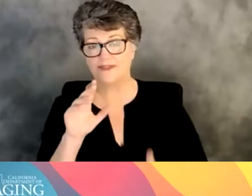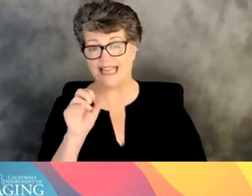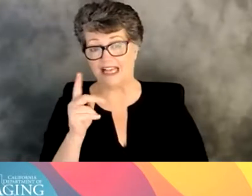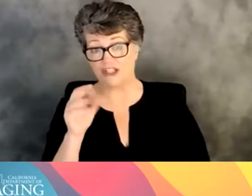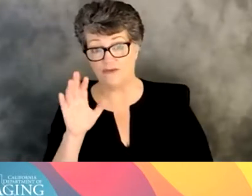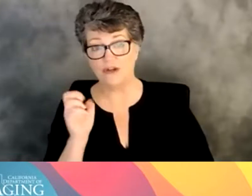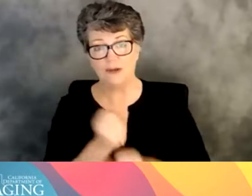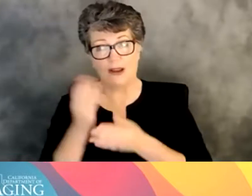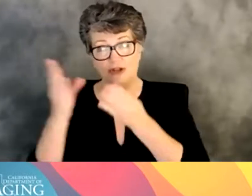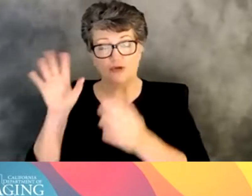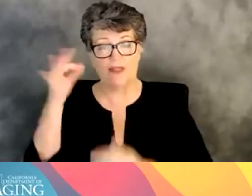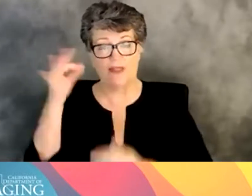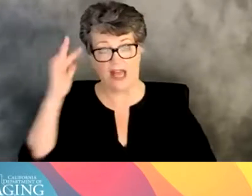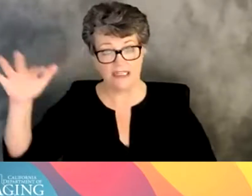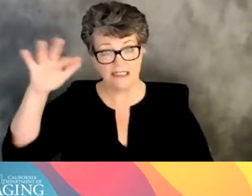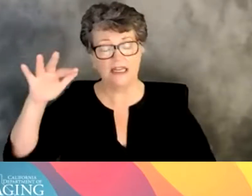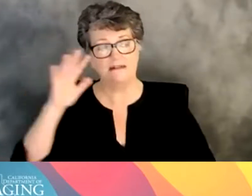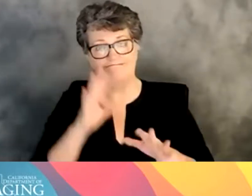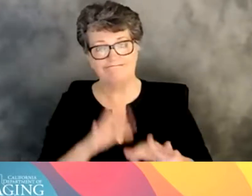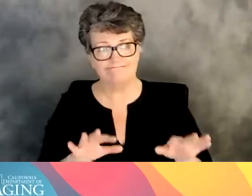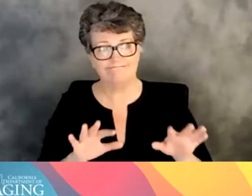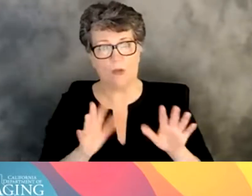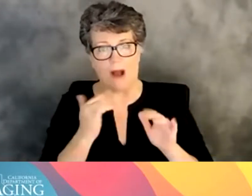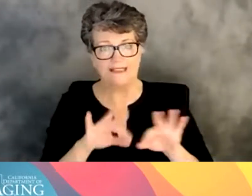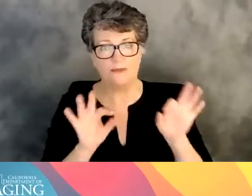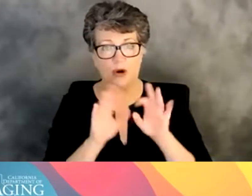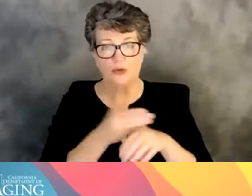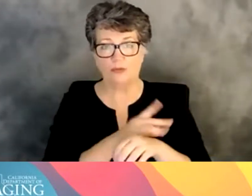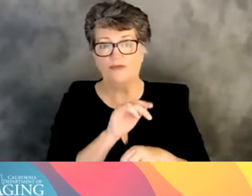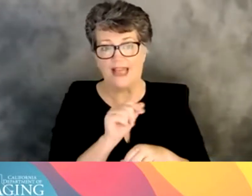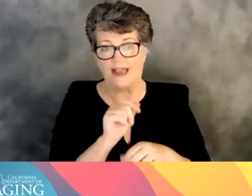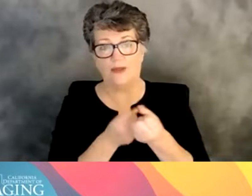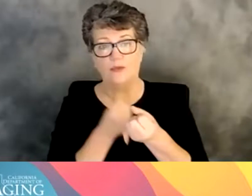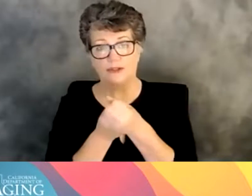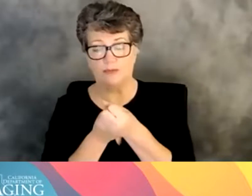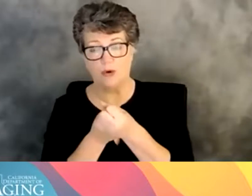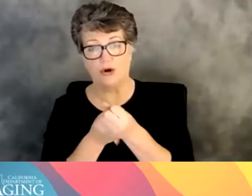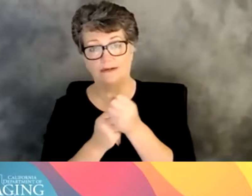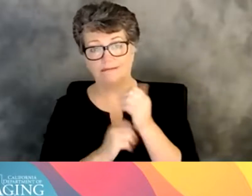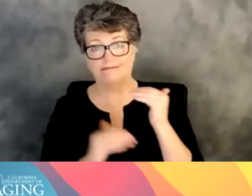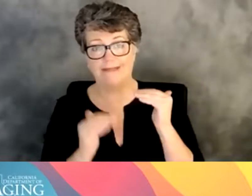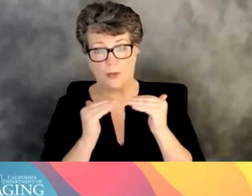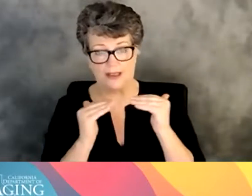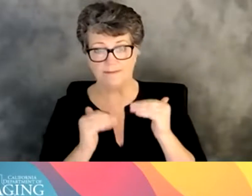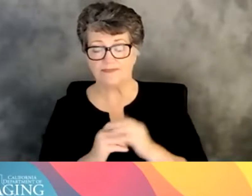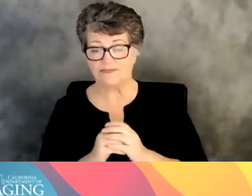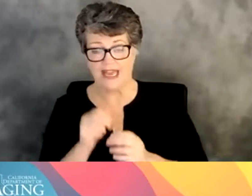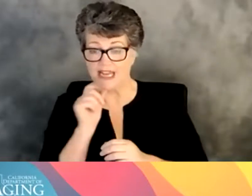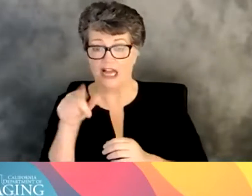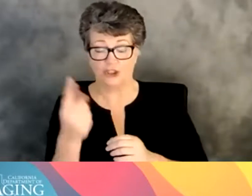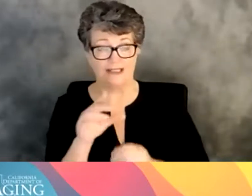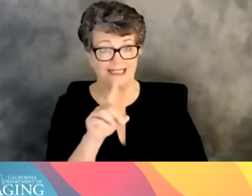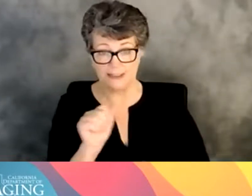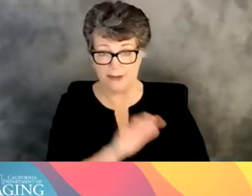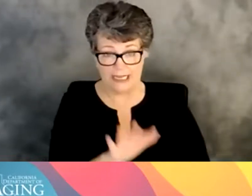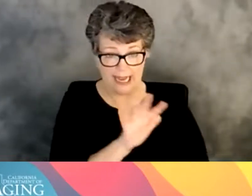feds about the importance of improving data that would support equity. So not just in the disability area,